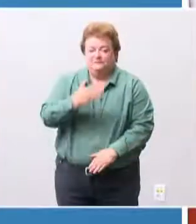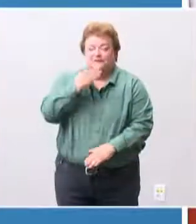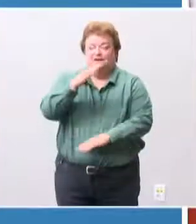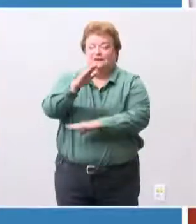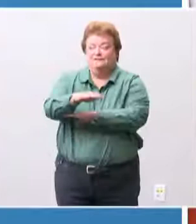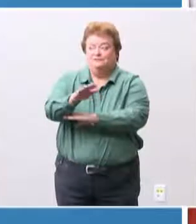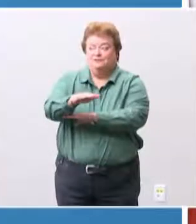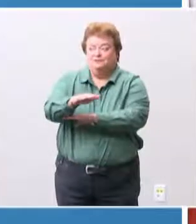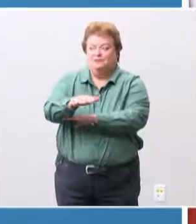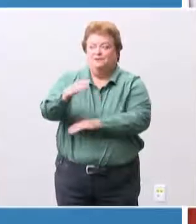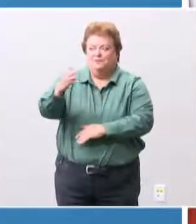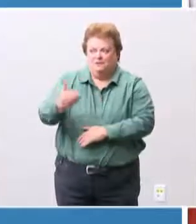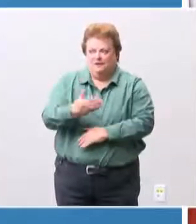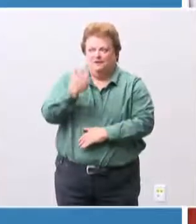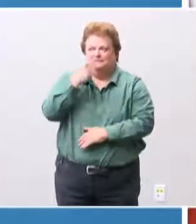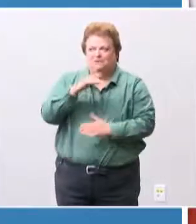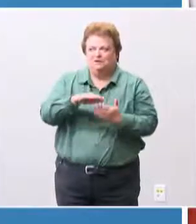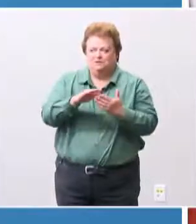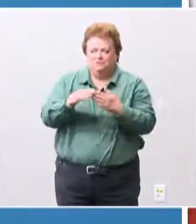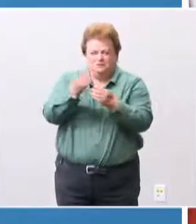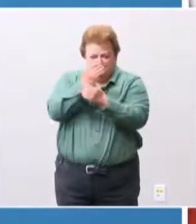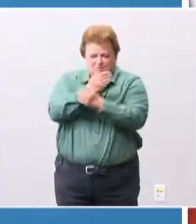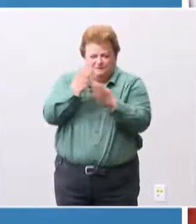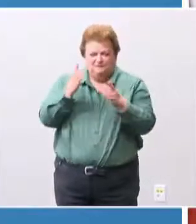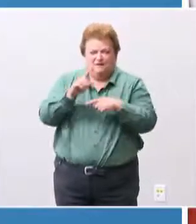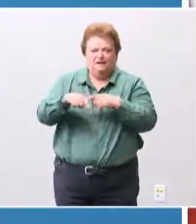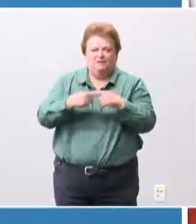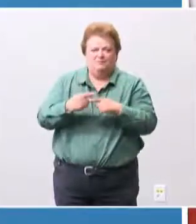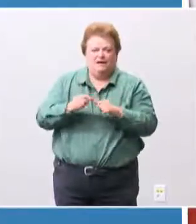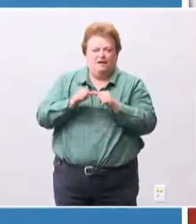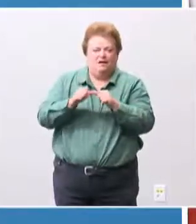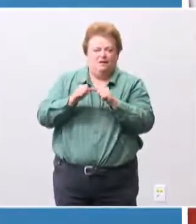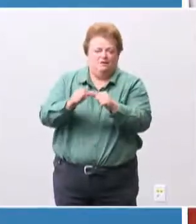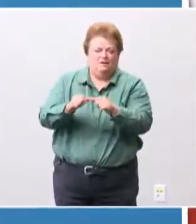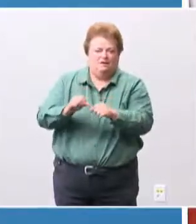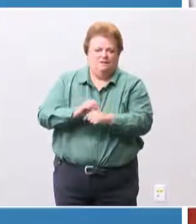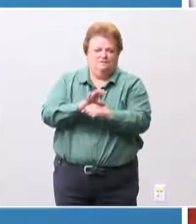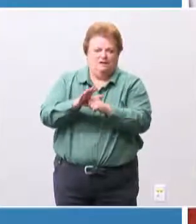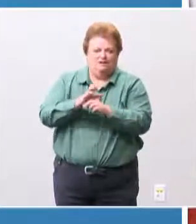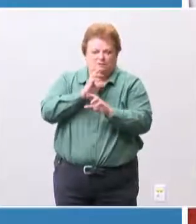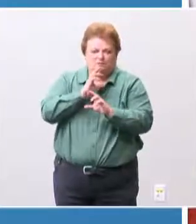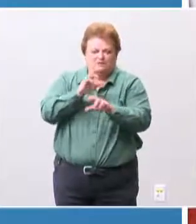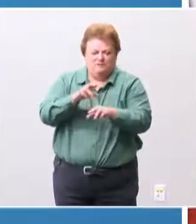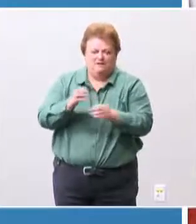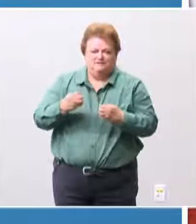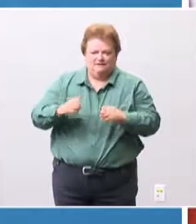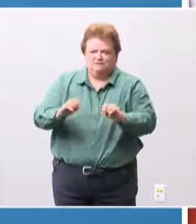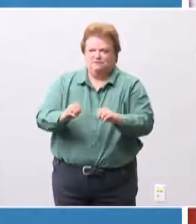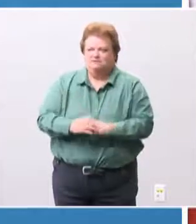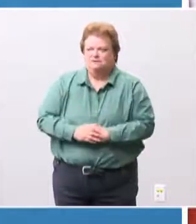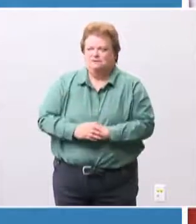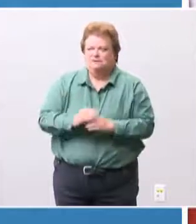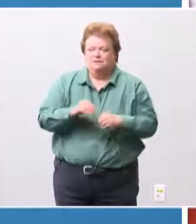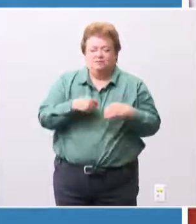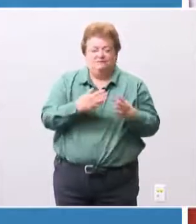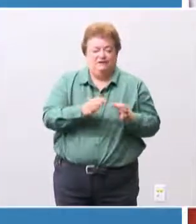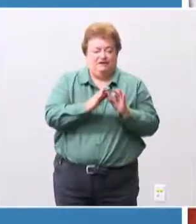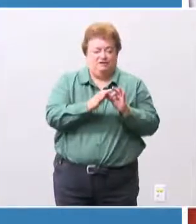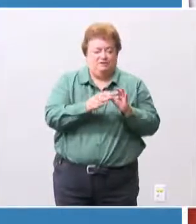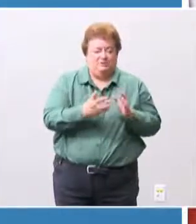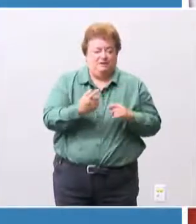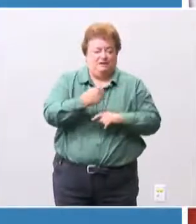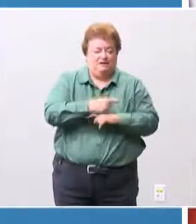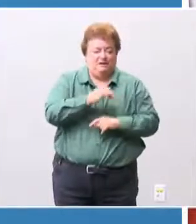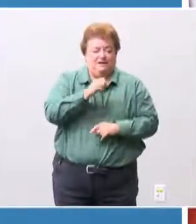Good afternoon and welcome to this community briefing on our ongoing pandemic response efforts. Providing interpretation for